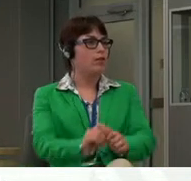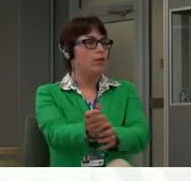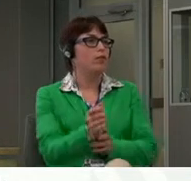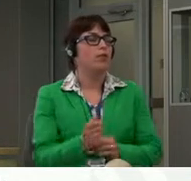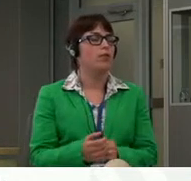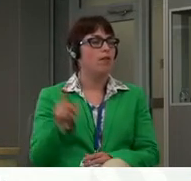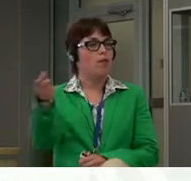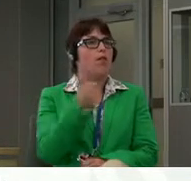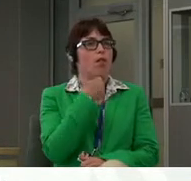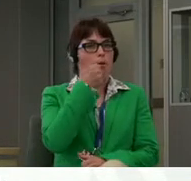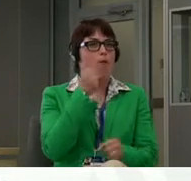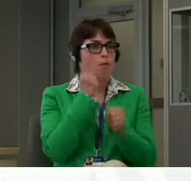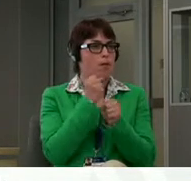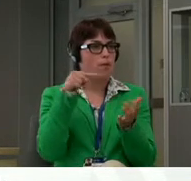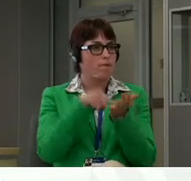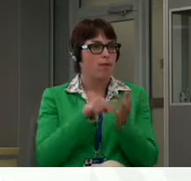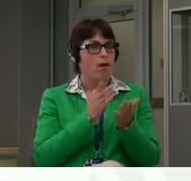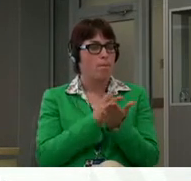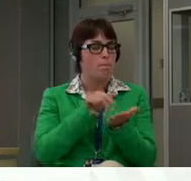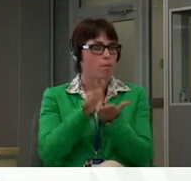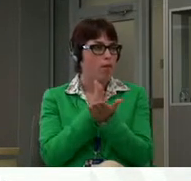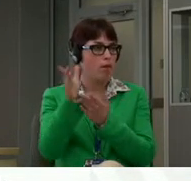Education services are